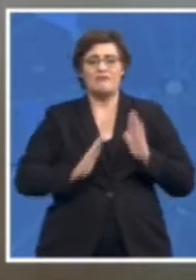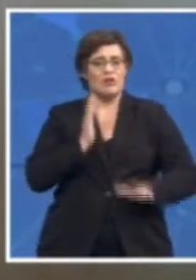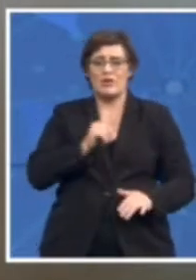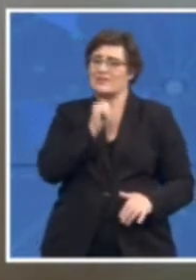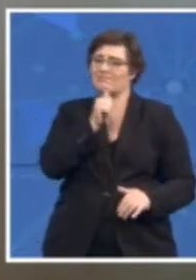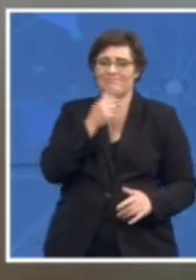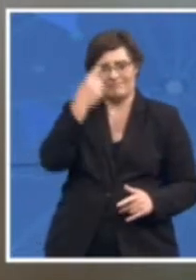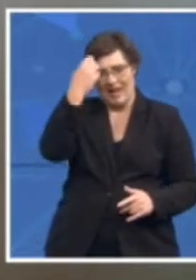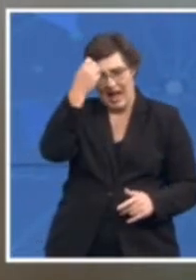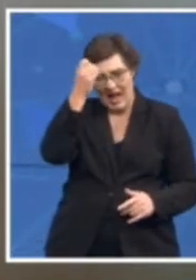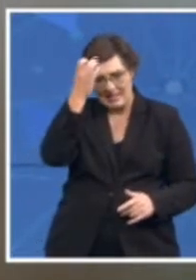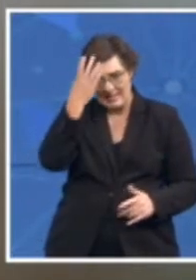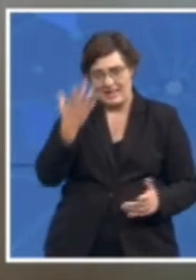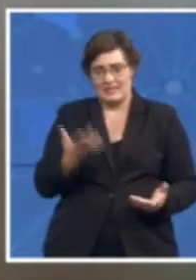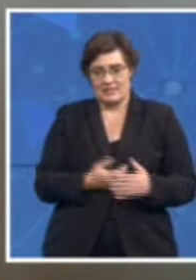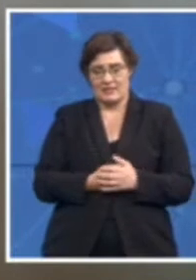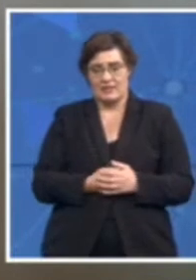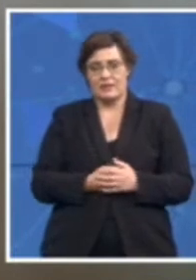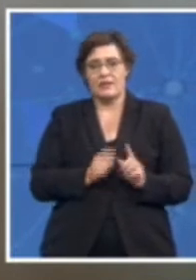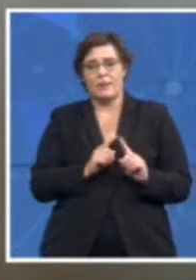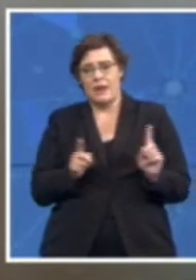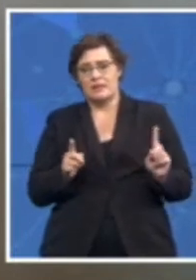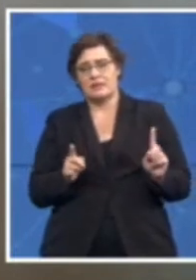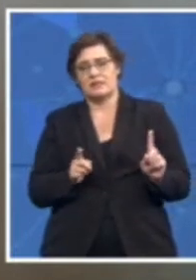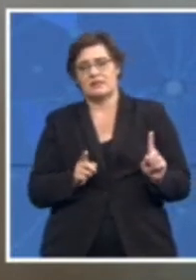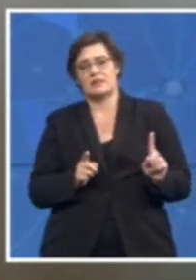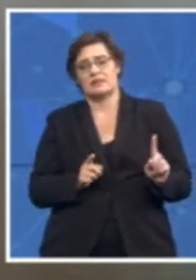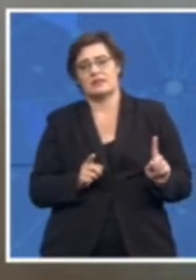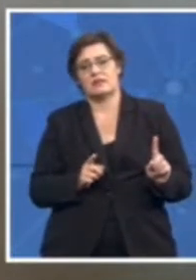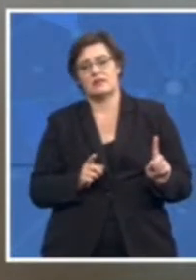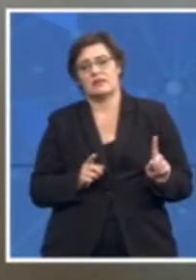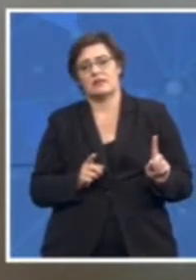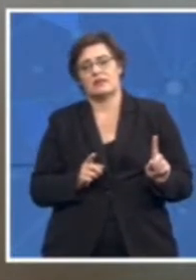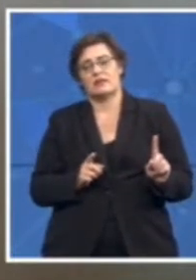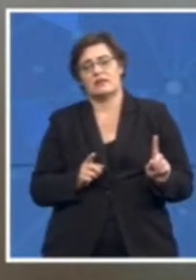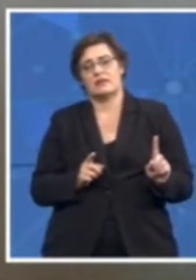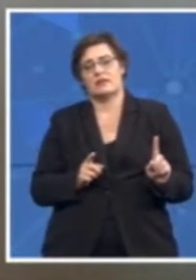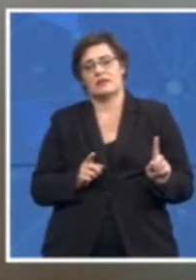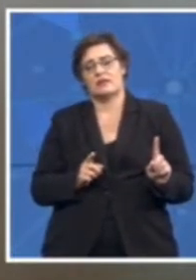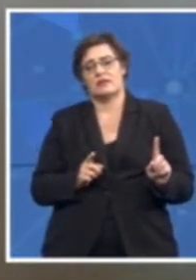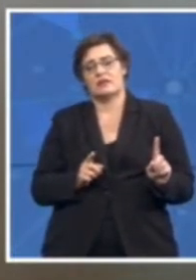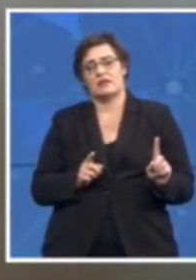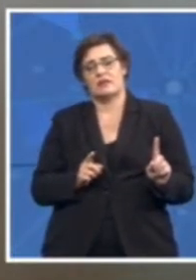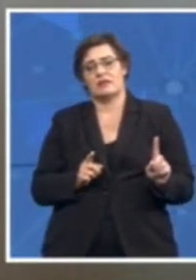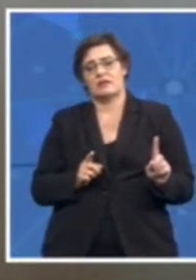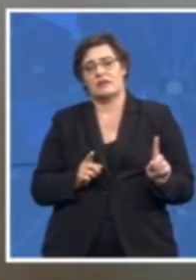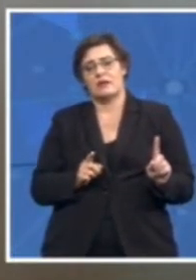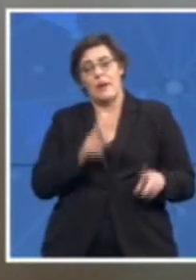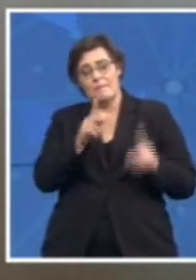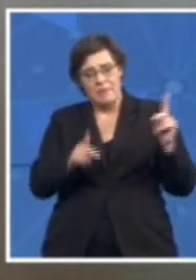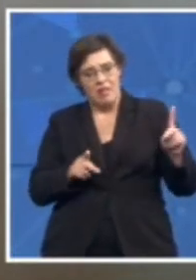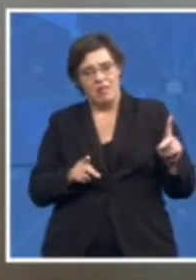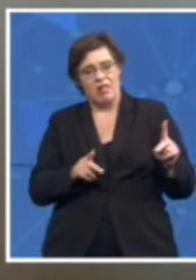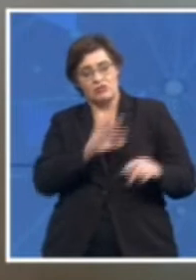for people of South Africa. Right.